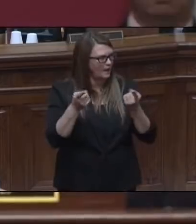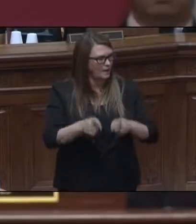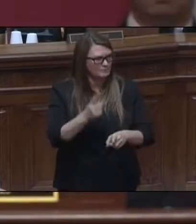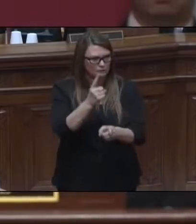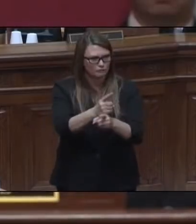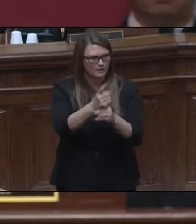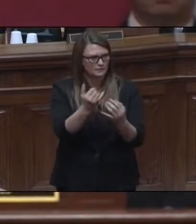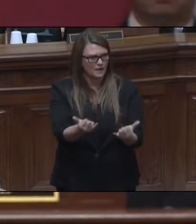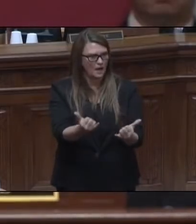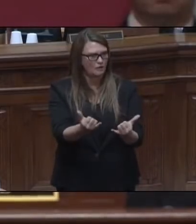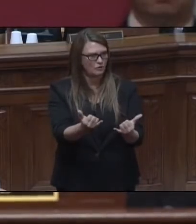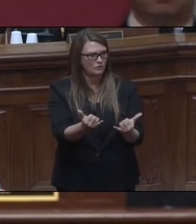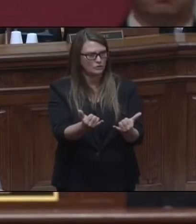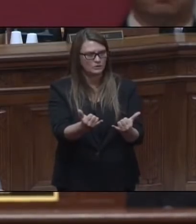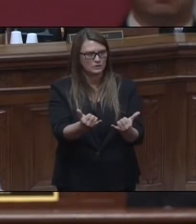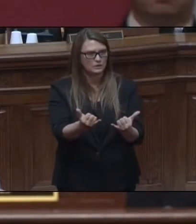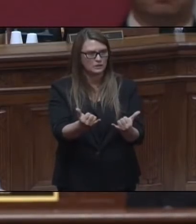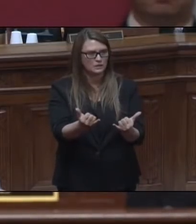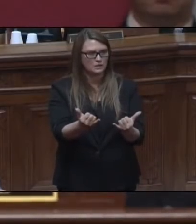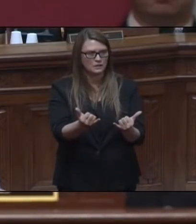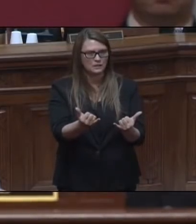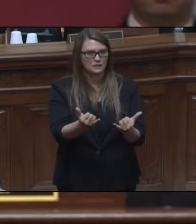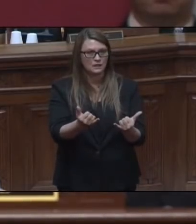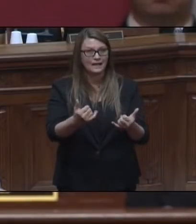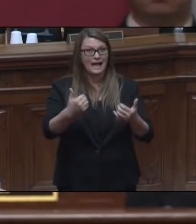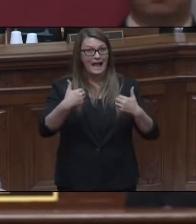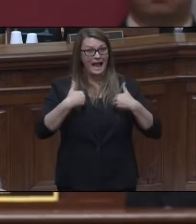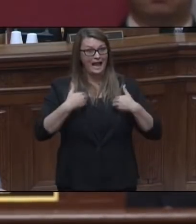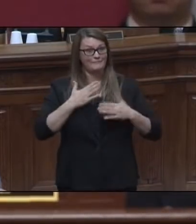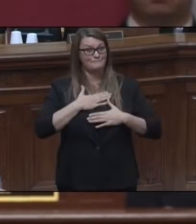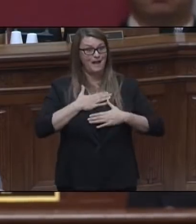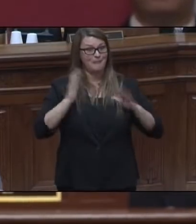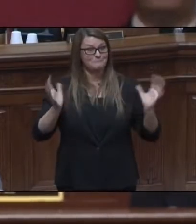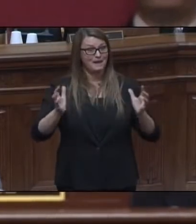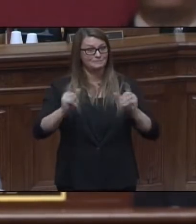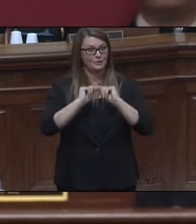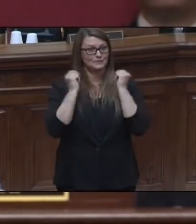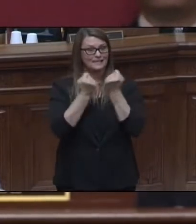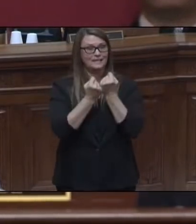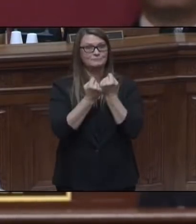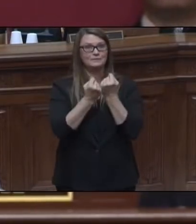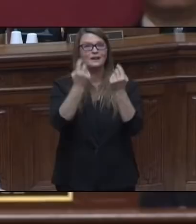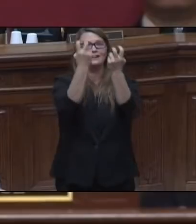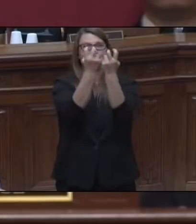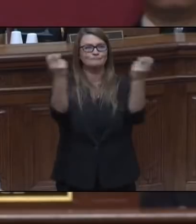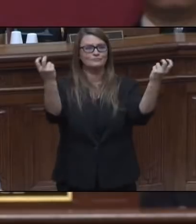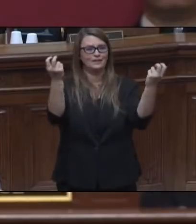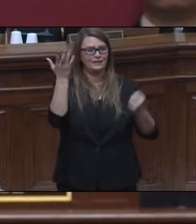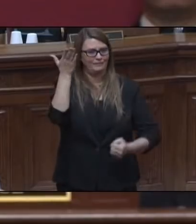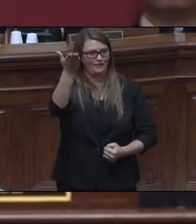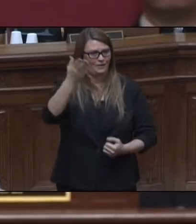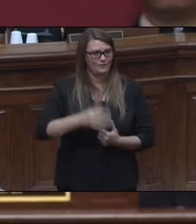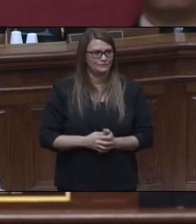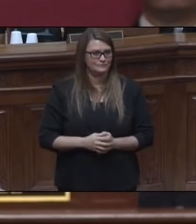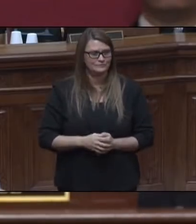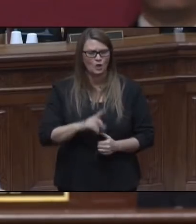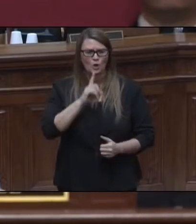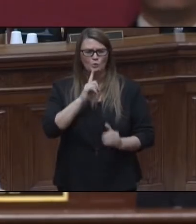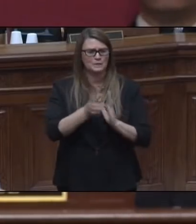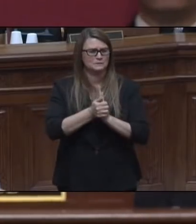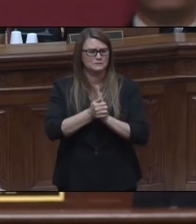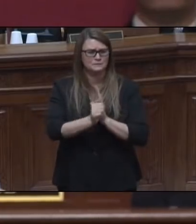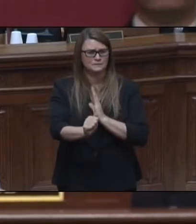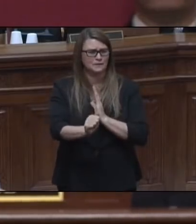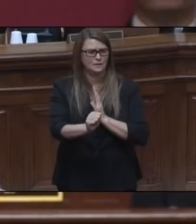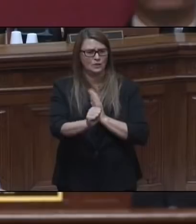now. You know, I happen to have my basketball team that's sitting right up there. A bunch of talented young ladies that are